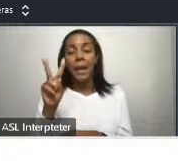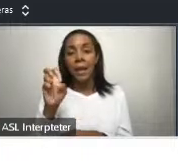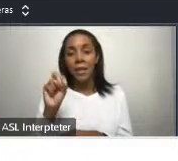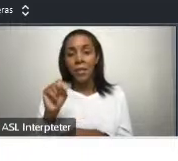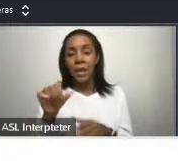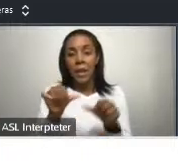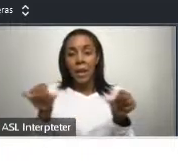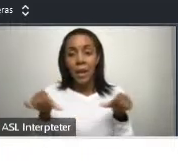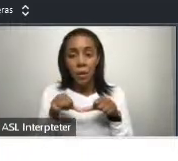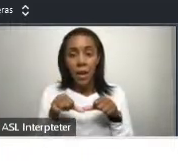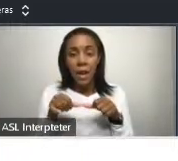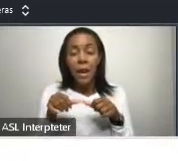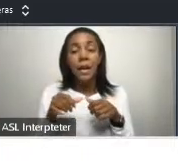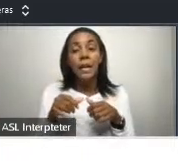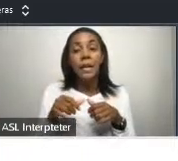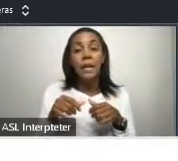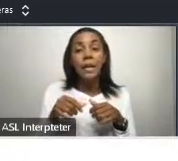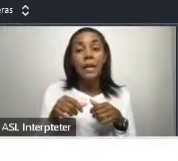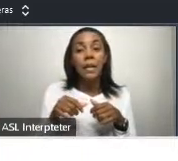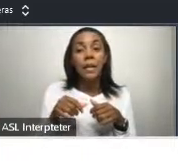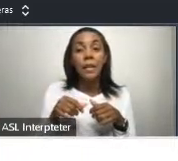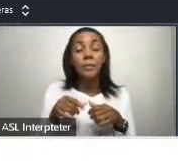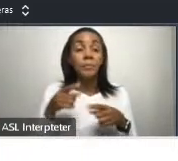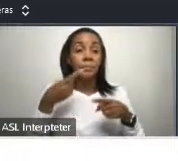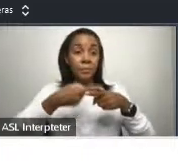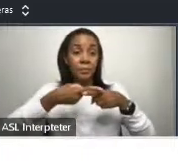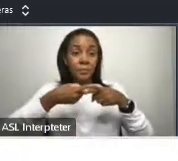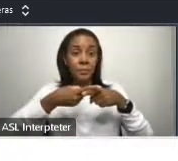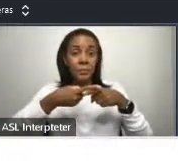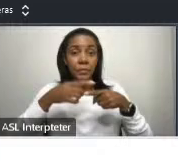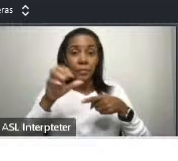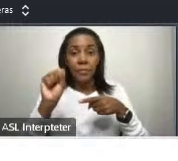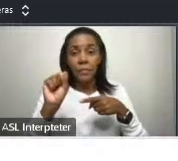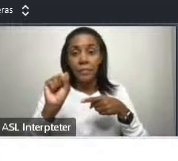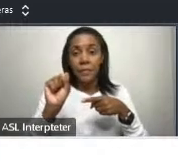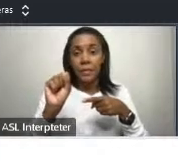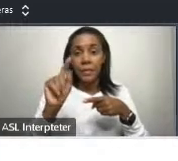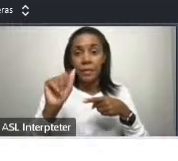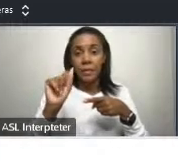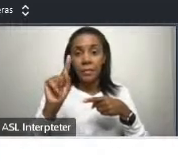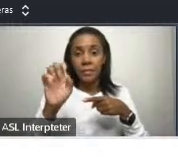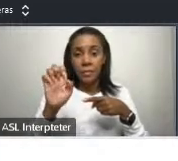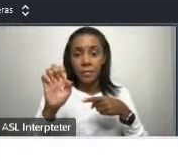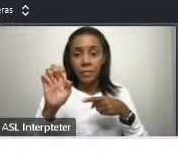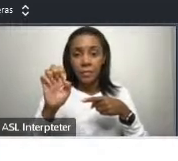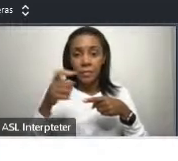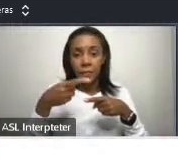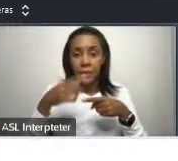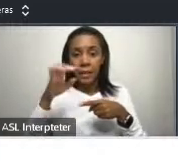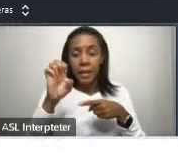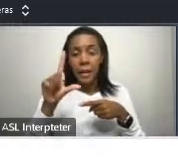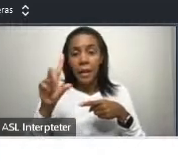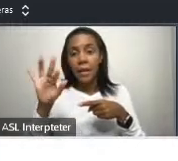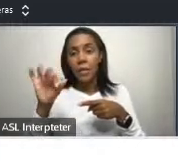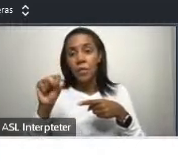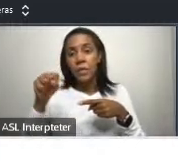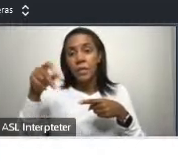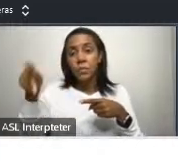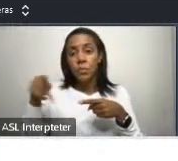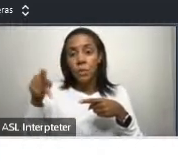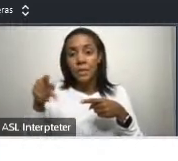this project is located at the intersection of Scaife and Elvis Presley, as well as